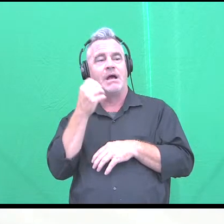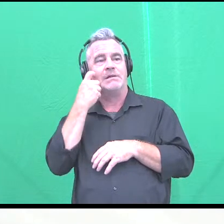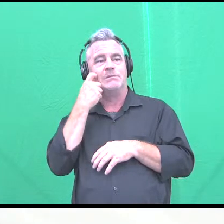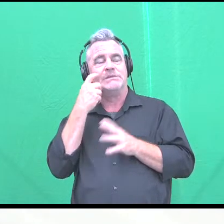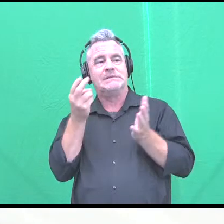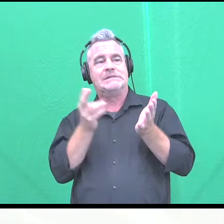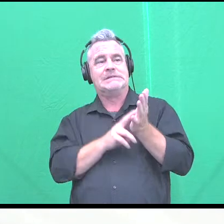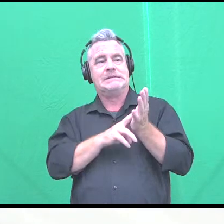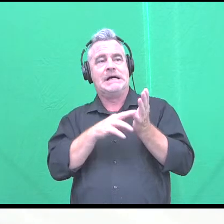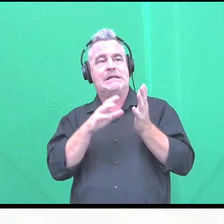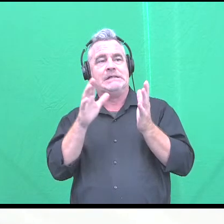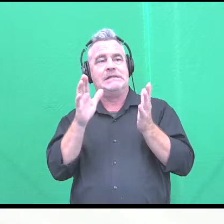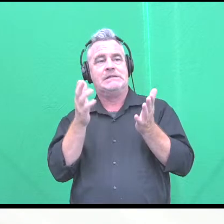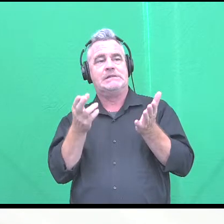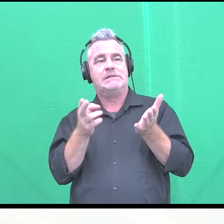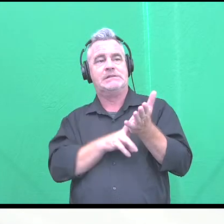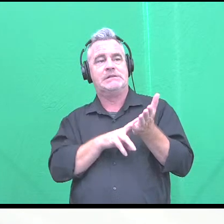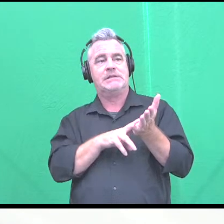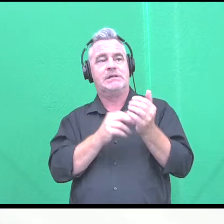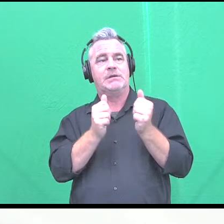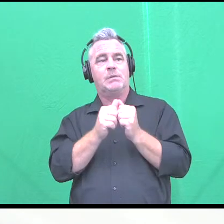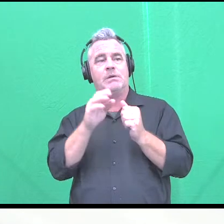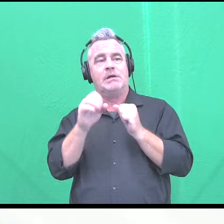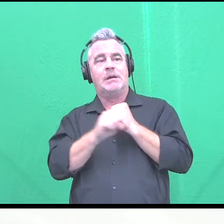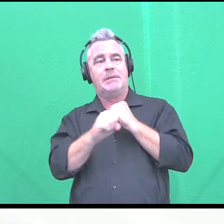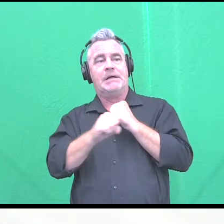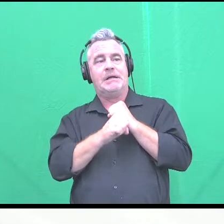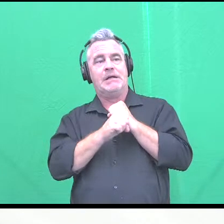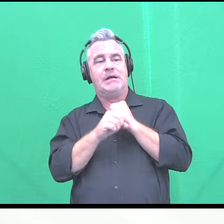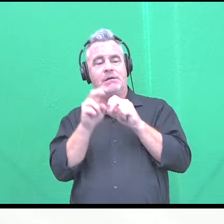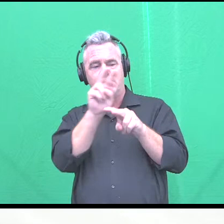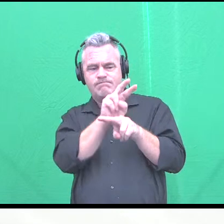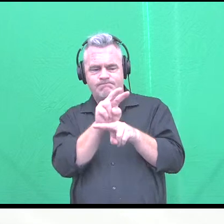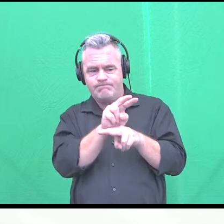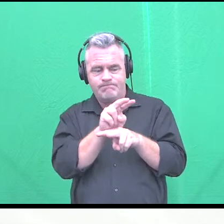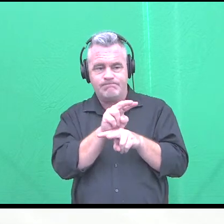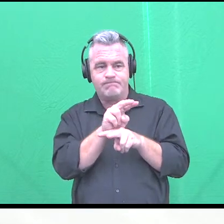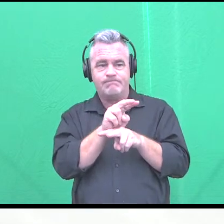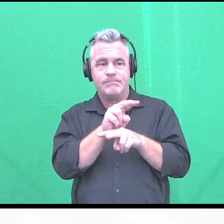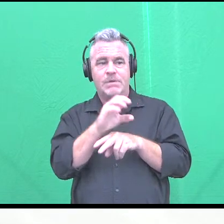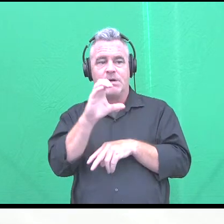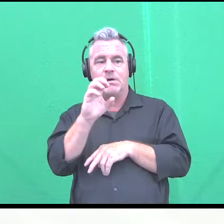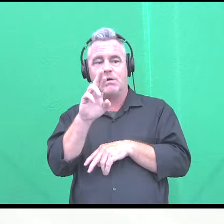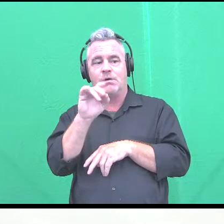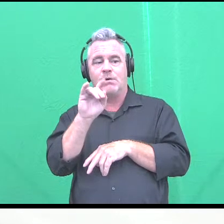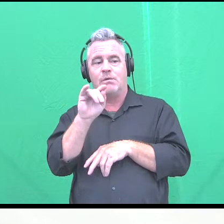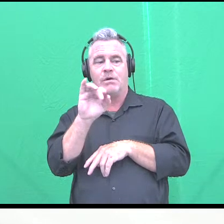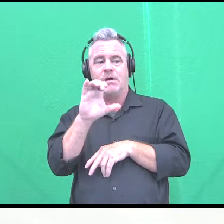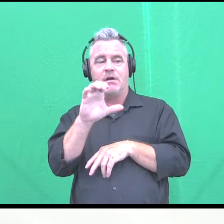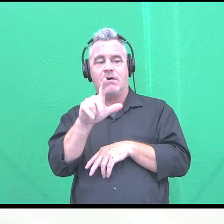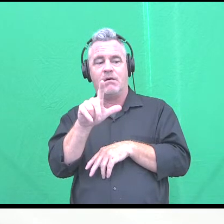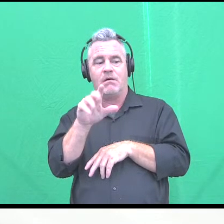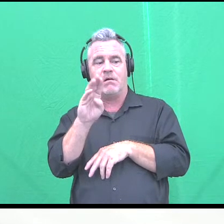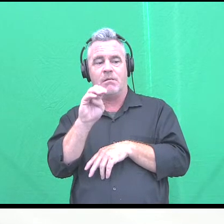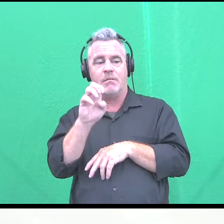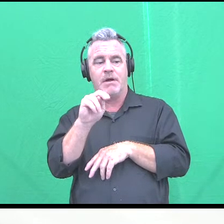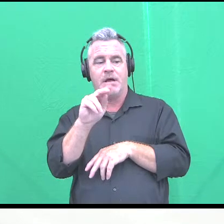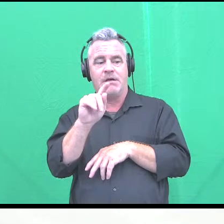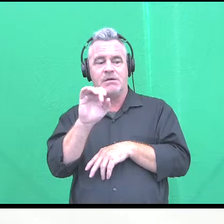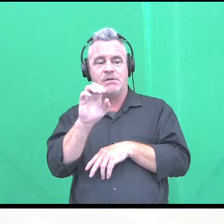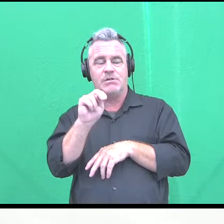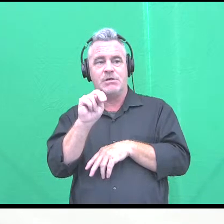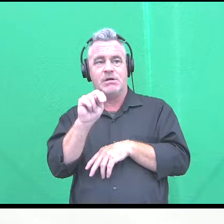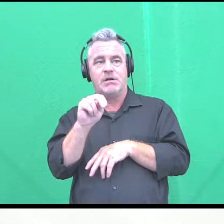new media monitoring organization. It's called Critical Mention. And I had my training today.